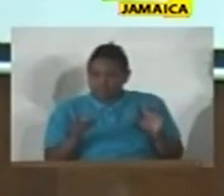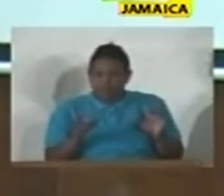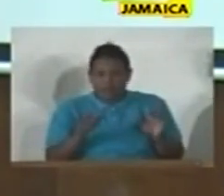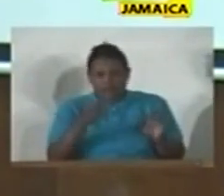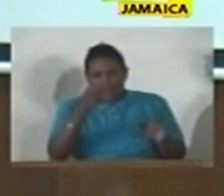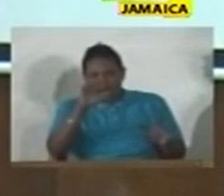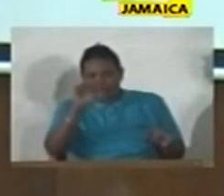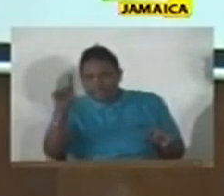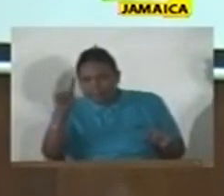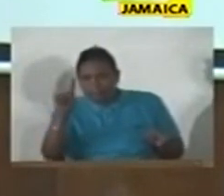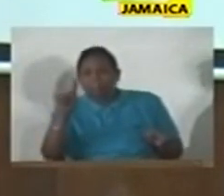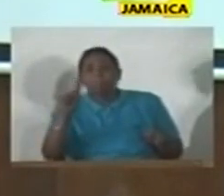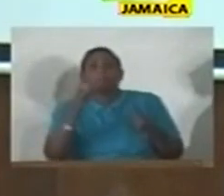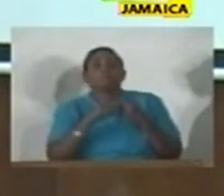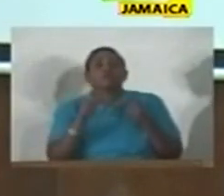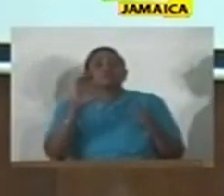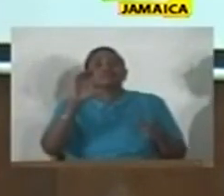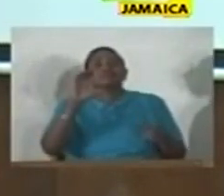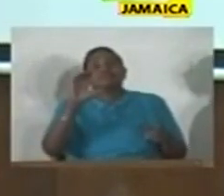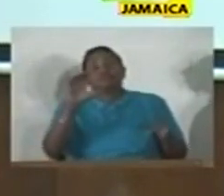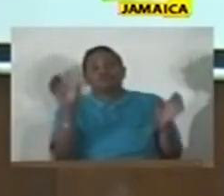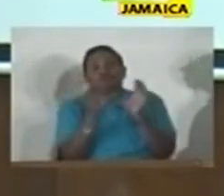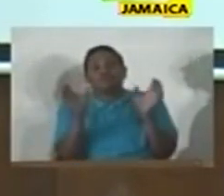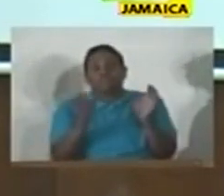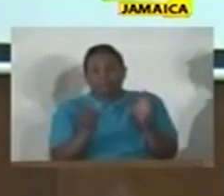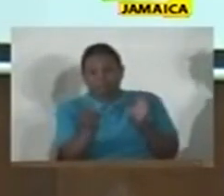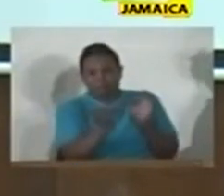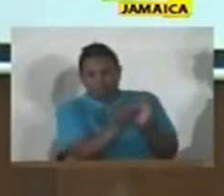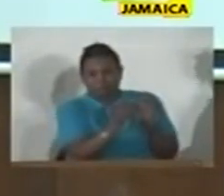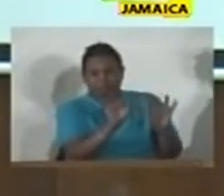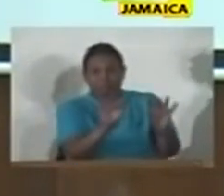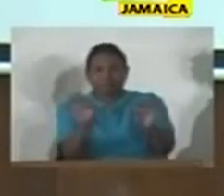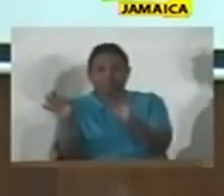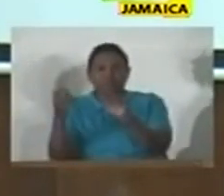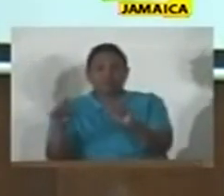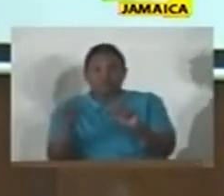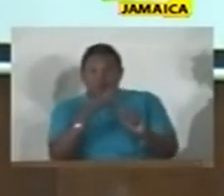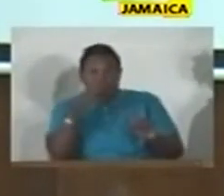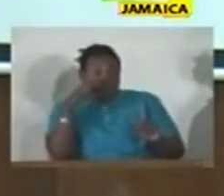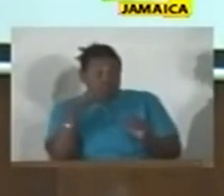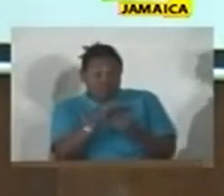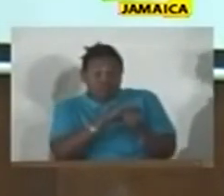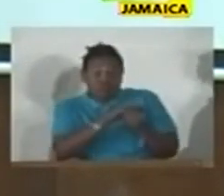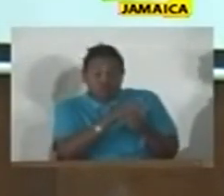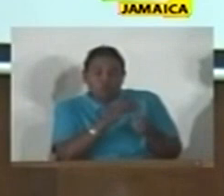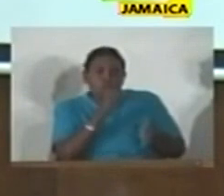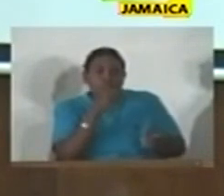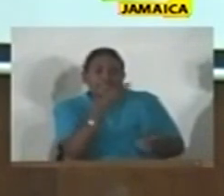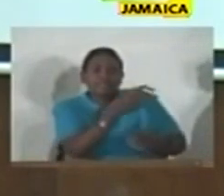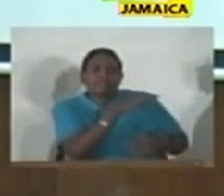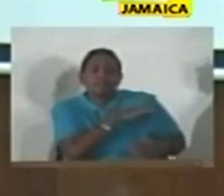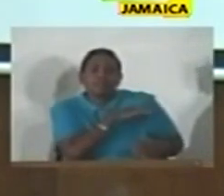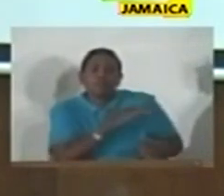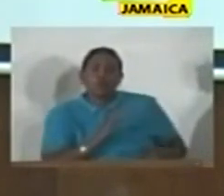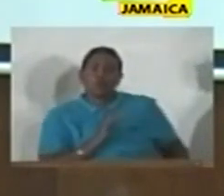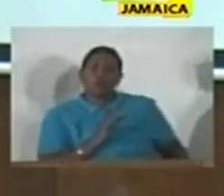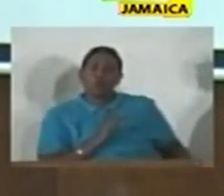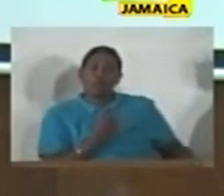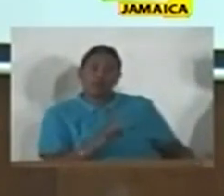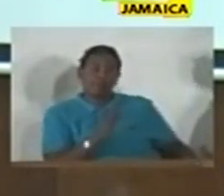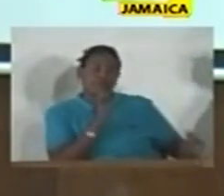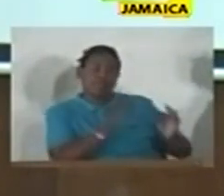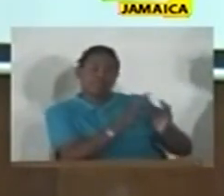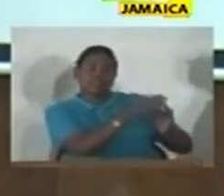Mr. Speaker, the benefits that an agroeconomic zone will bring to the agricultural sector, and by